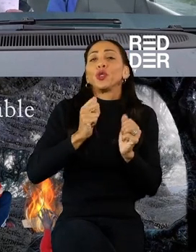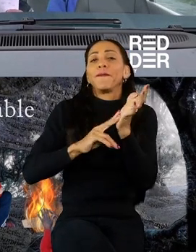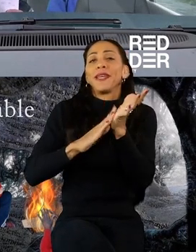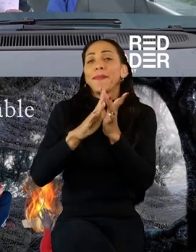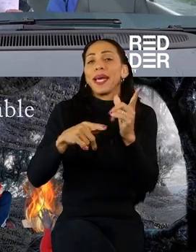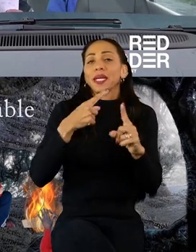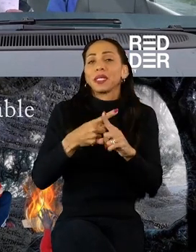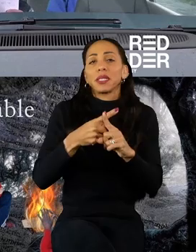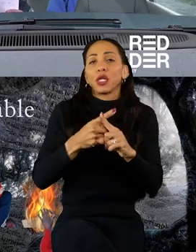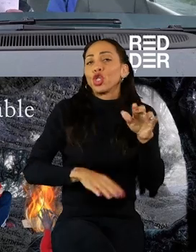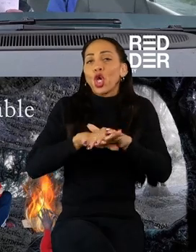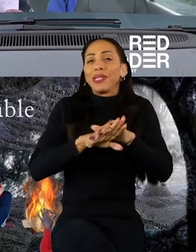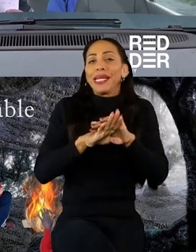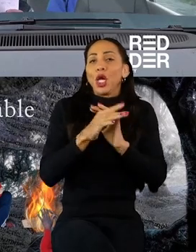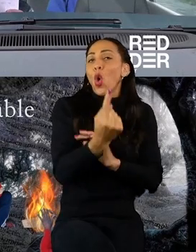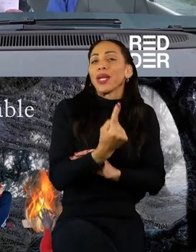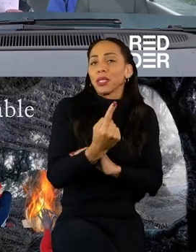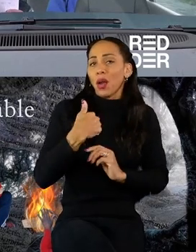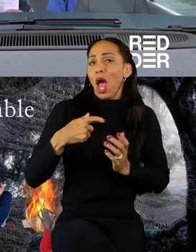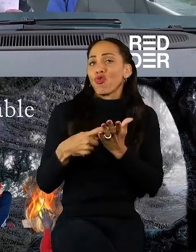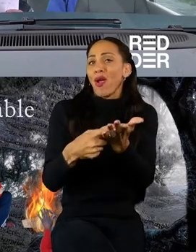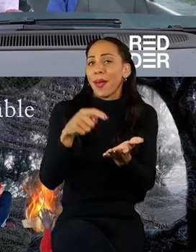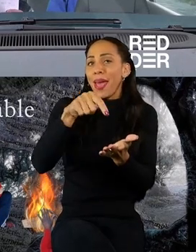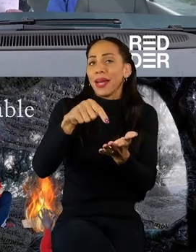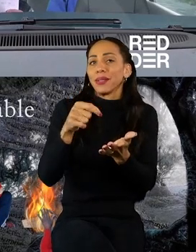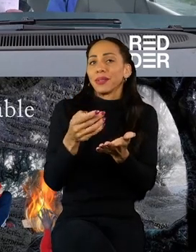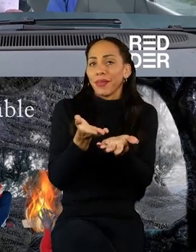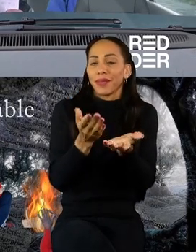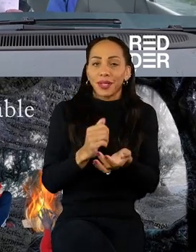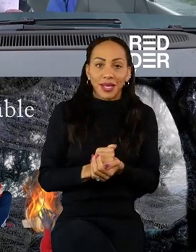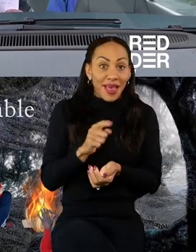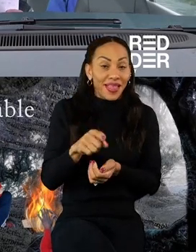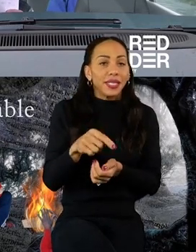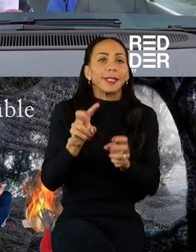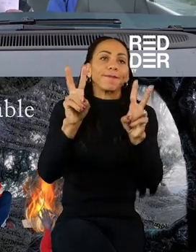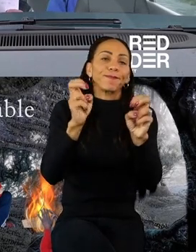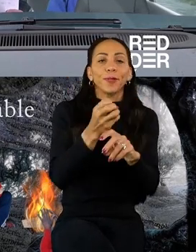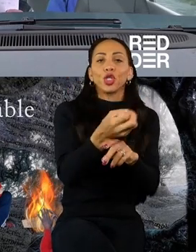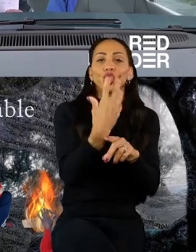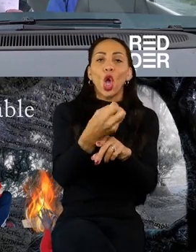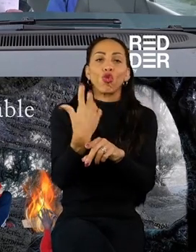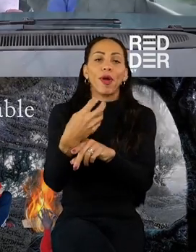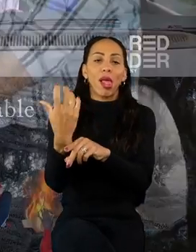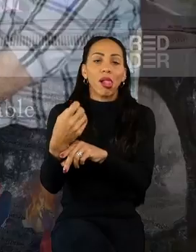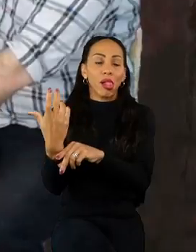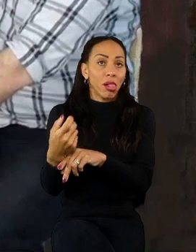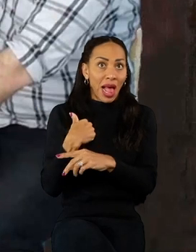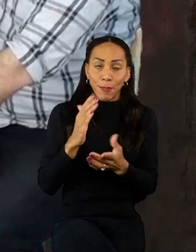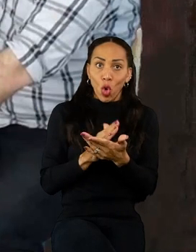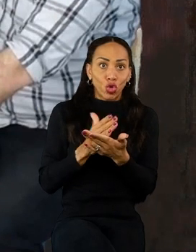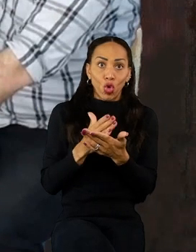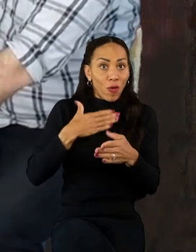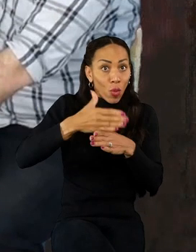The most stable system is actually just using the pure vMix system. And I think that's what I would recommend in many ways. But let's just show